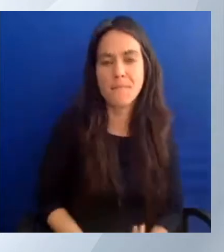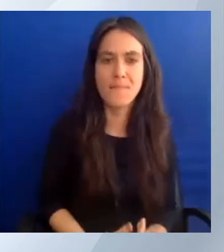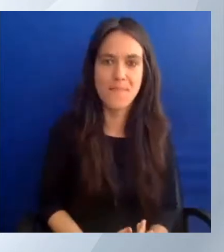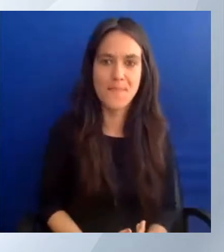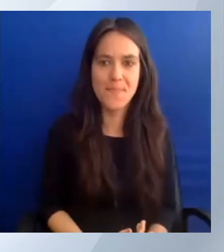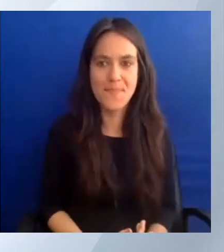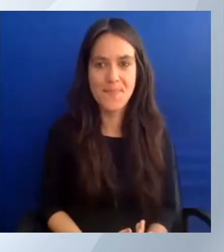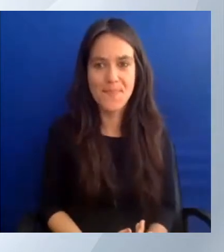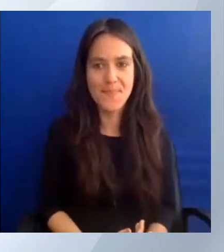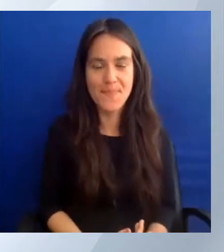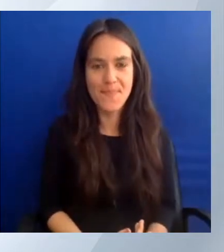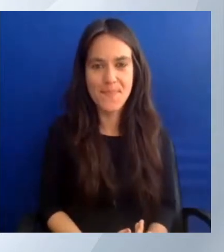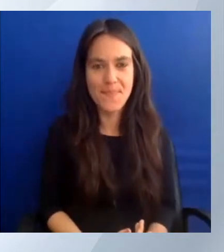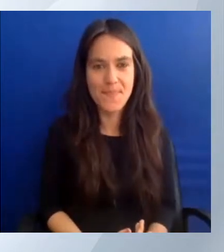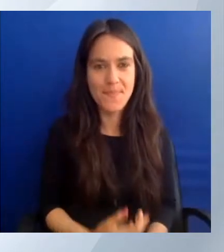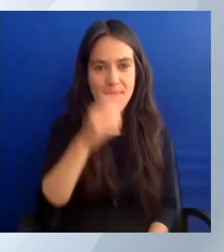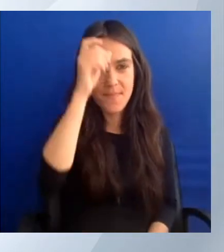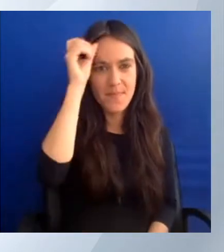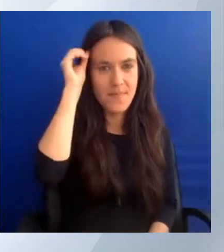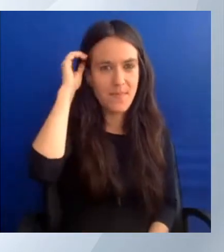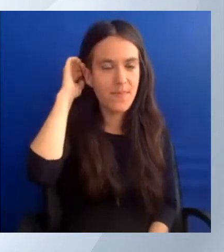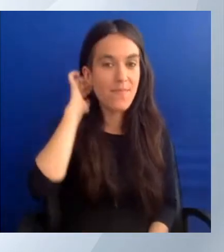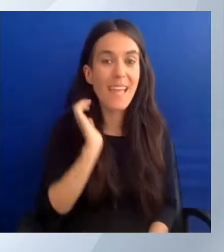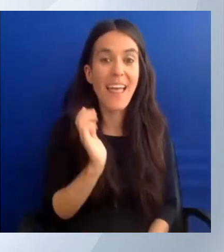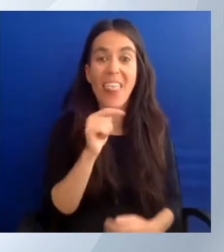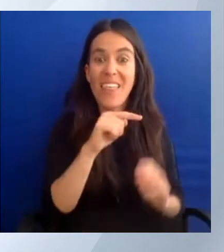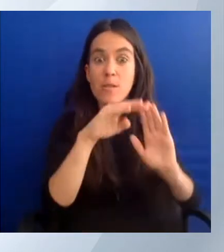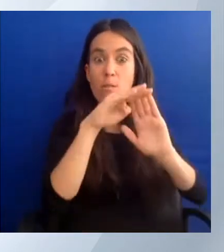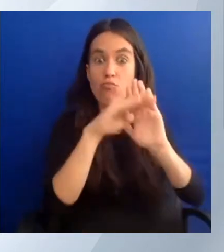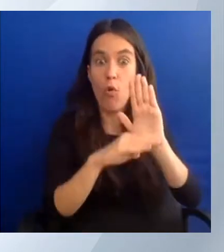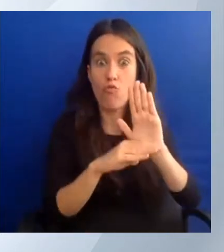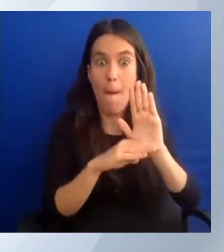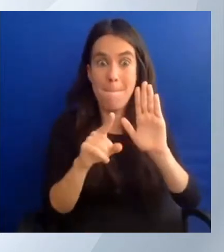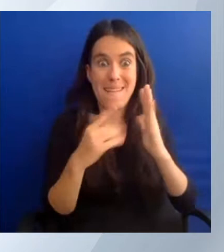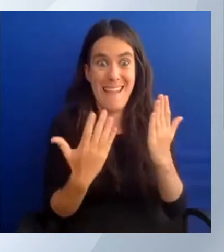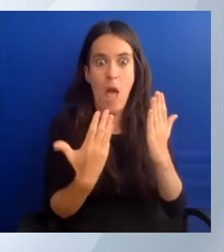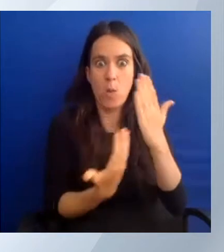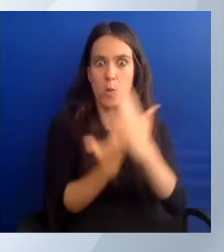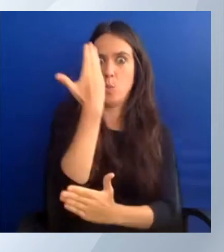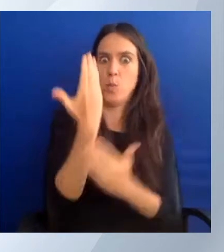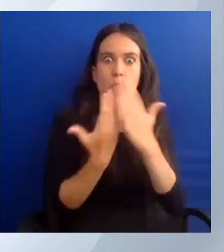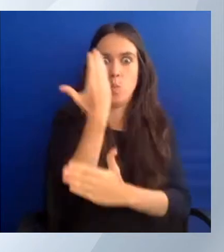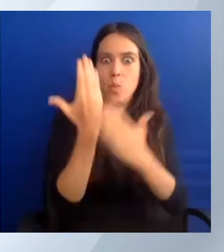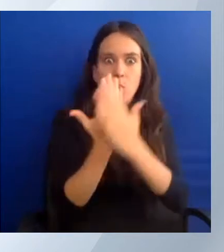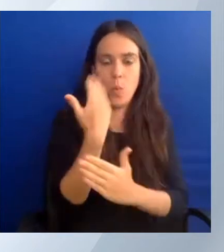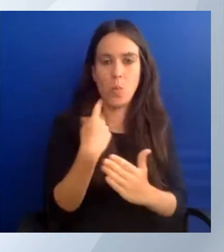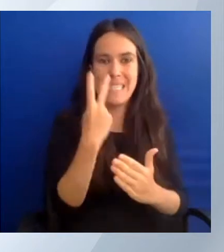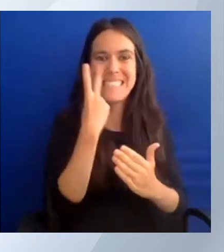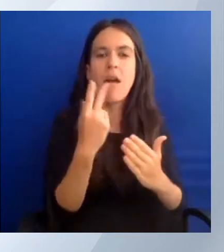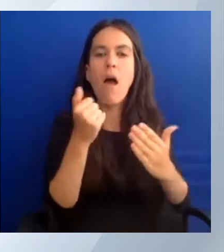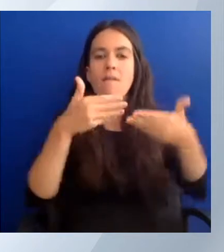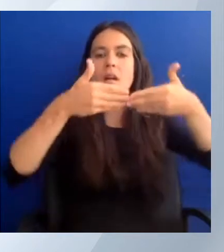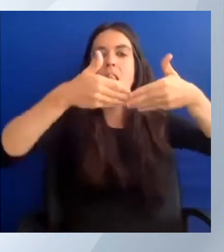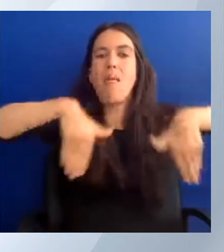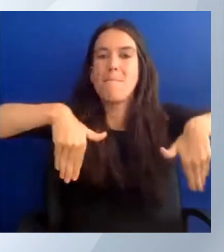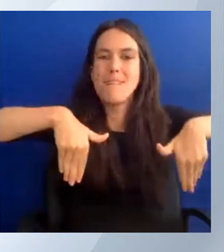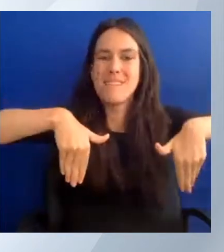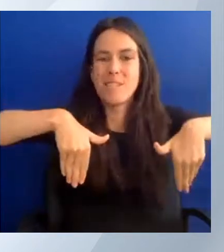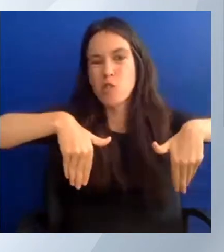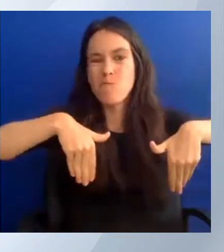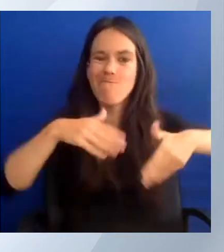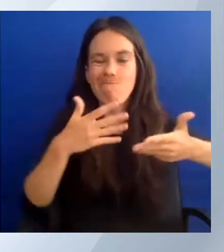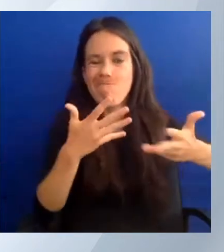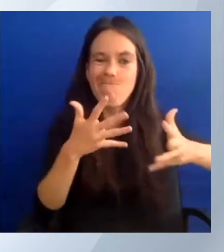Next, these programming models, what we are targeting, they have limited or narrow support for few of the